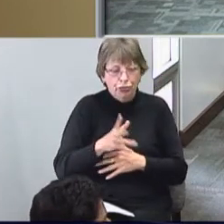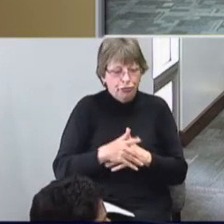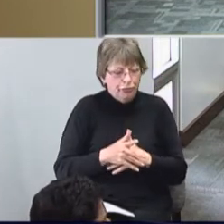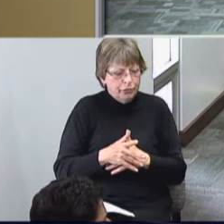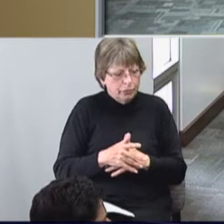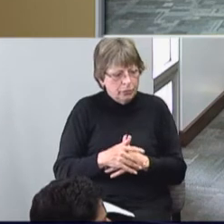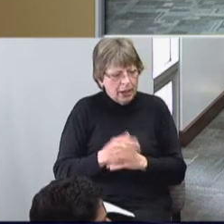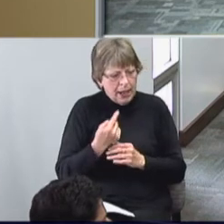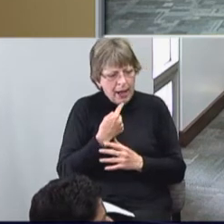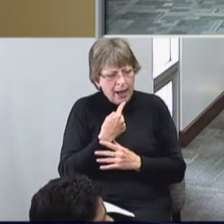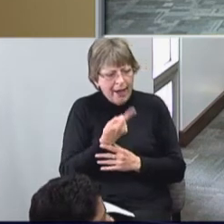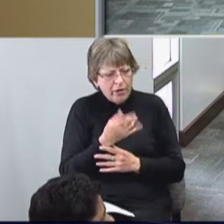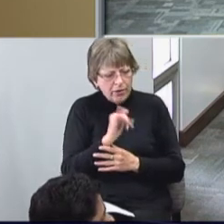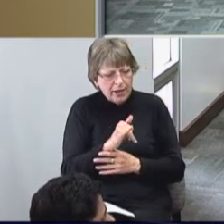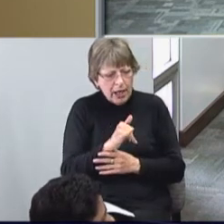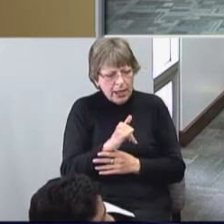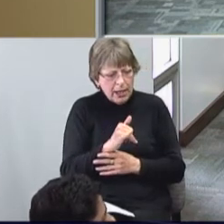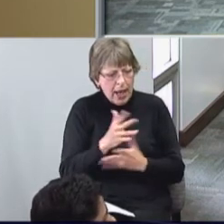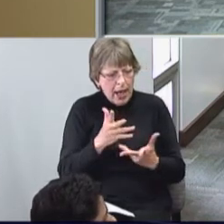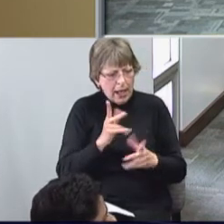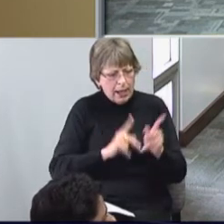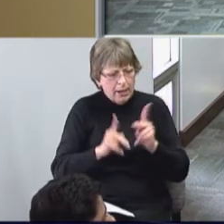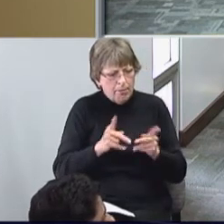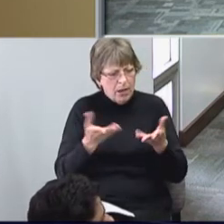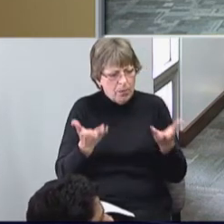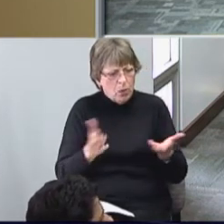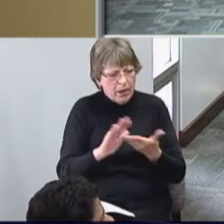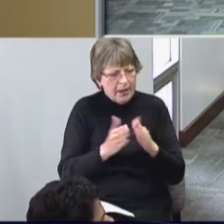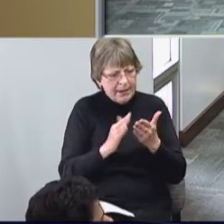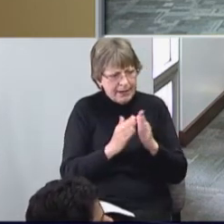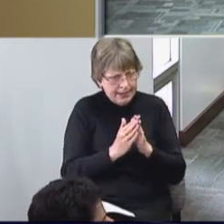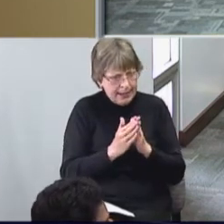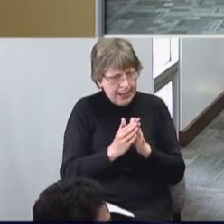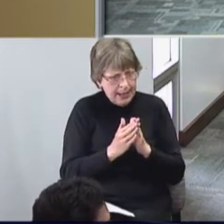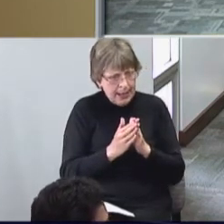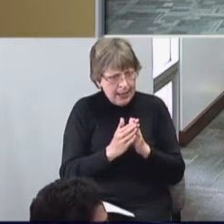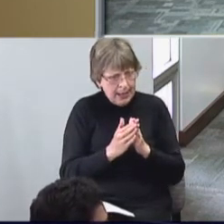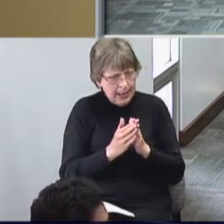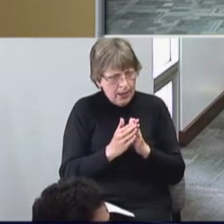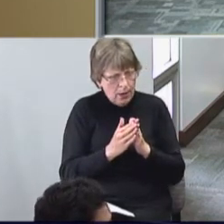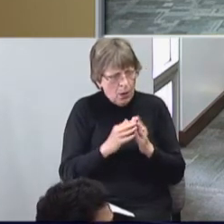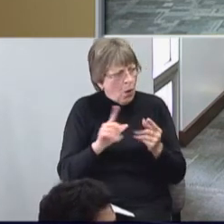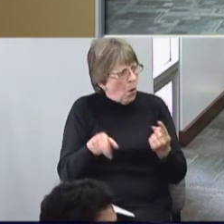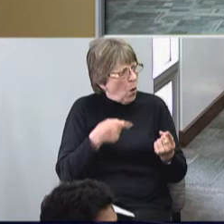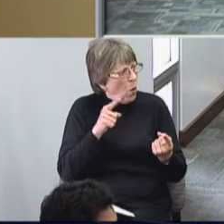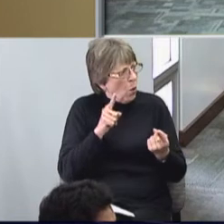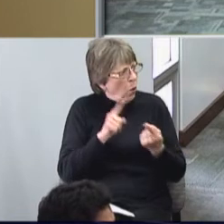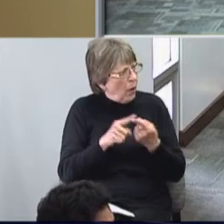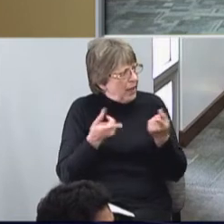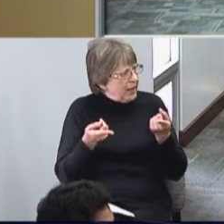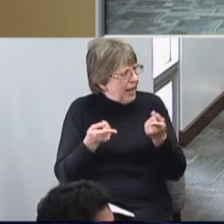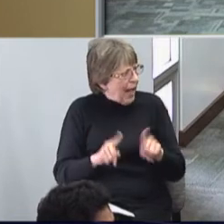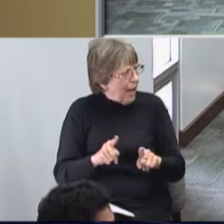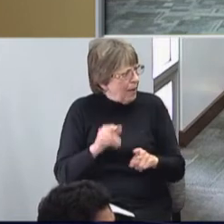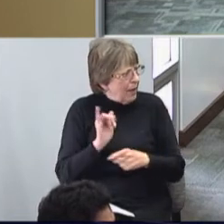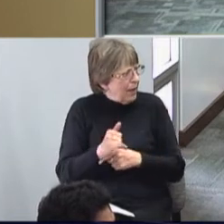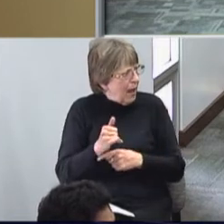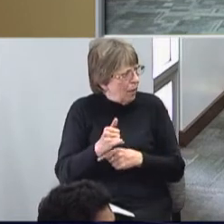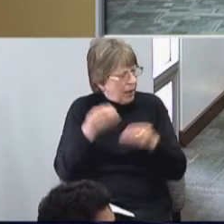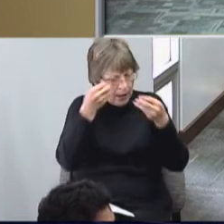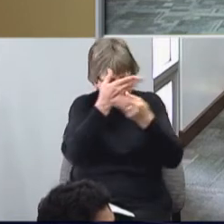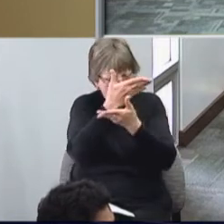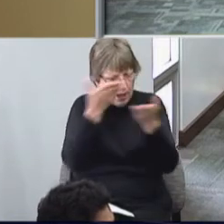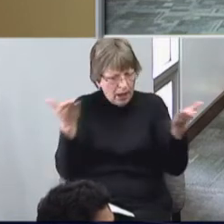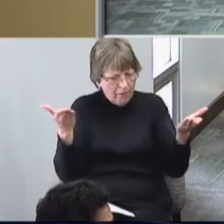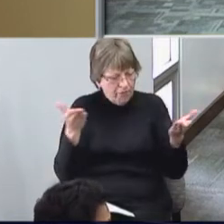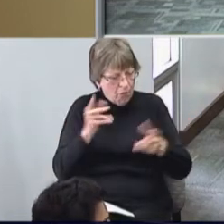the public input phase would happen prior to schematic design phase. When do you anticipate that happening? End of I summer? think in the latter